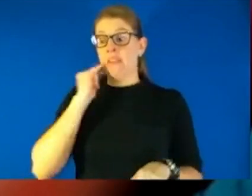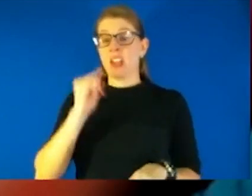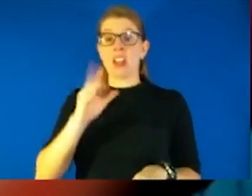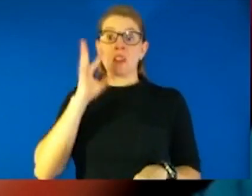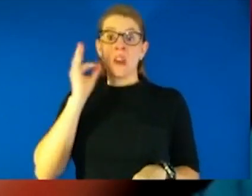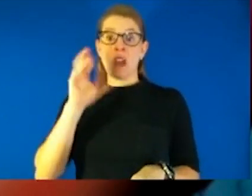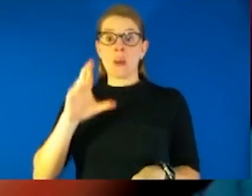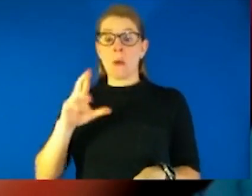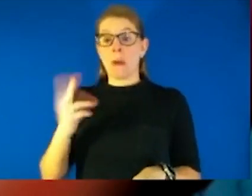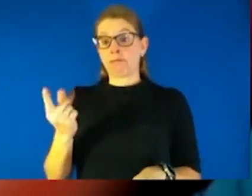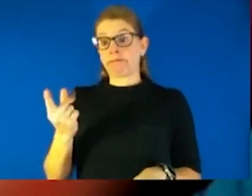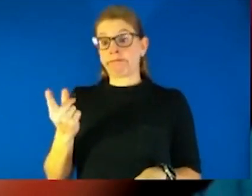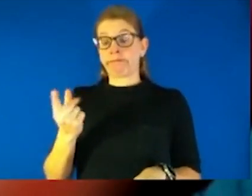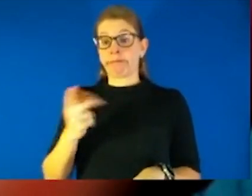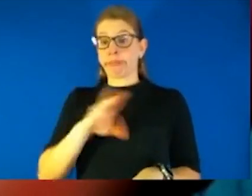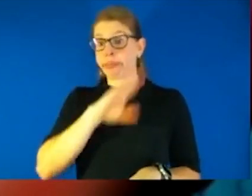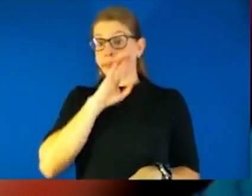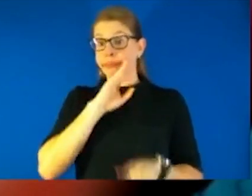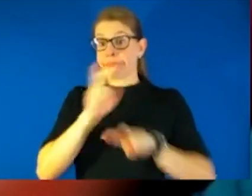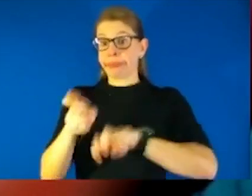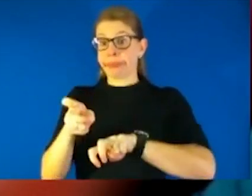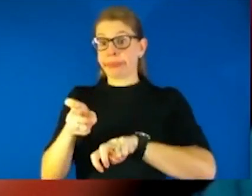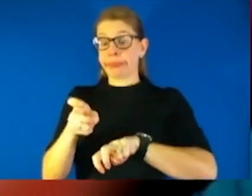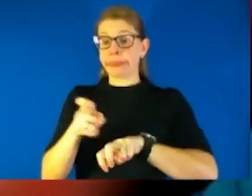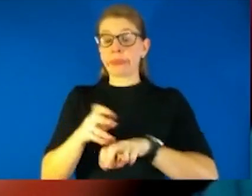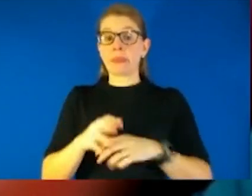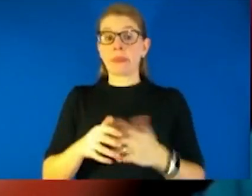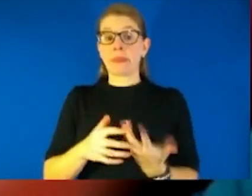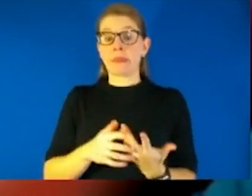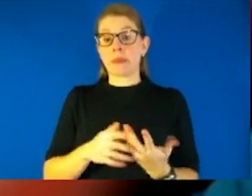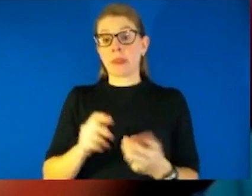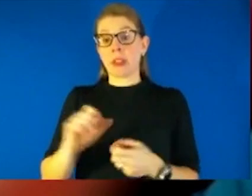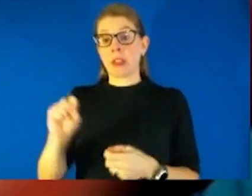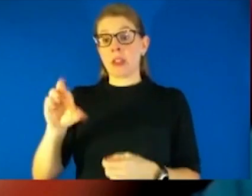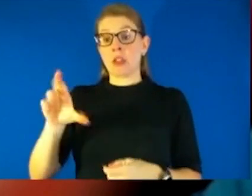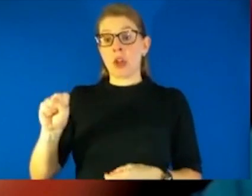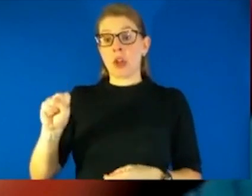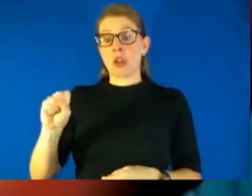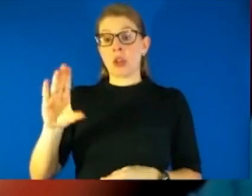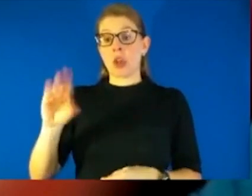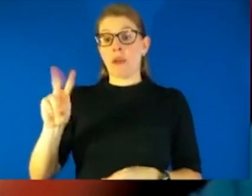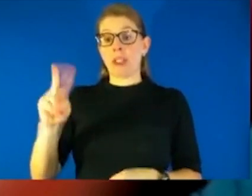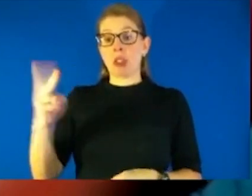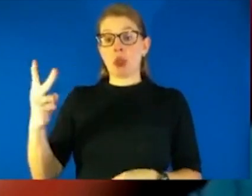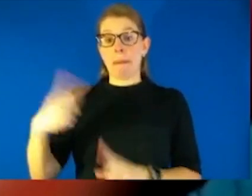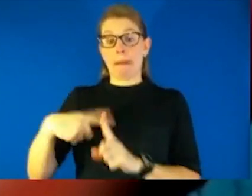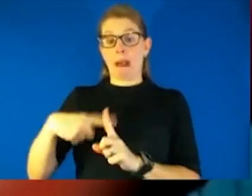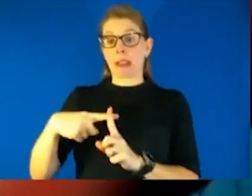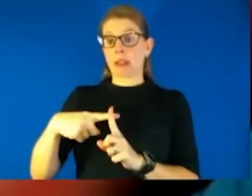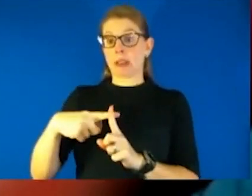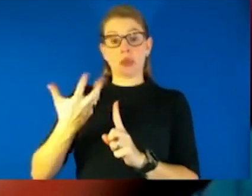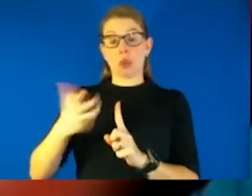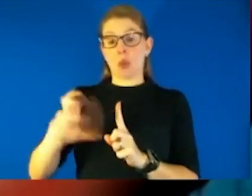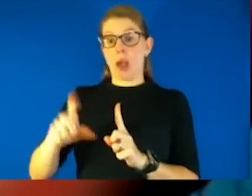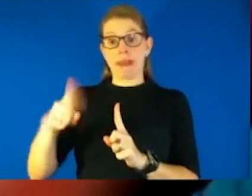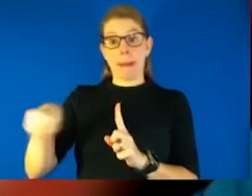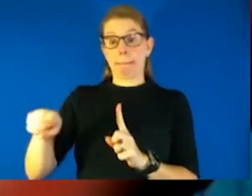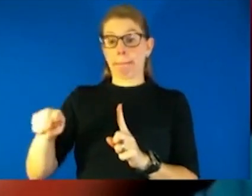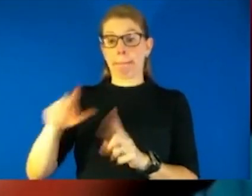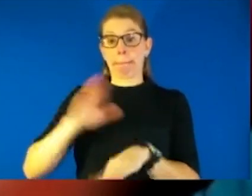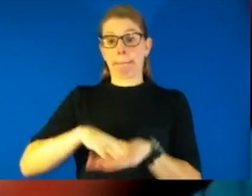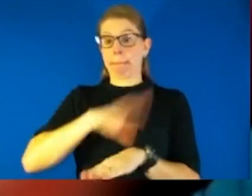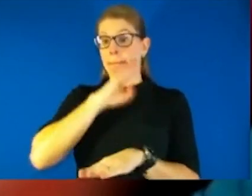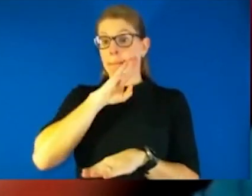bed and you are COVID-19, you're SARS-CoV-2 positive, you don't want to have that. And you want to